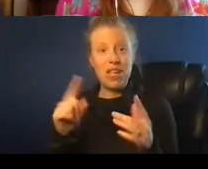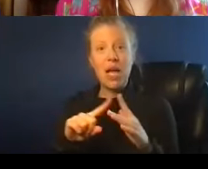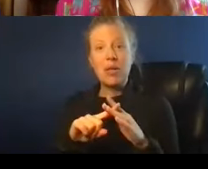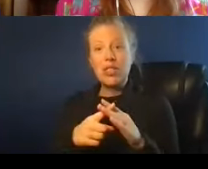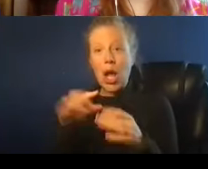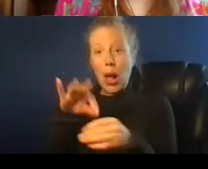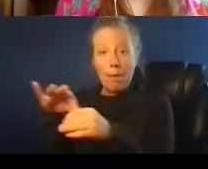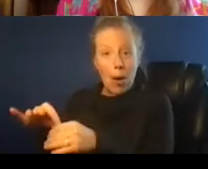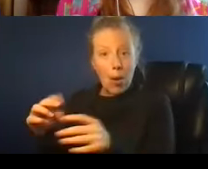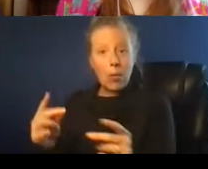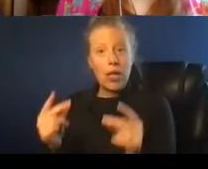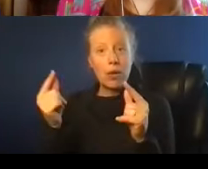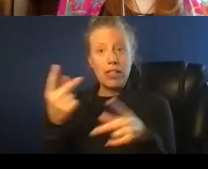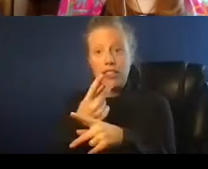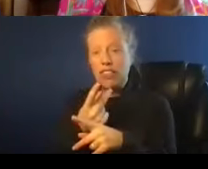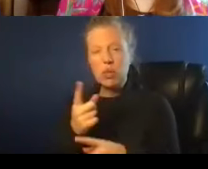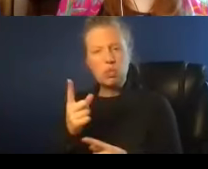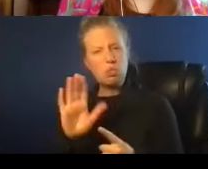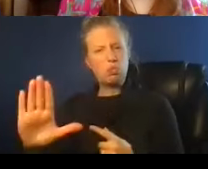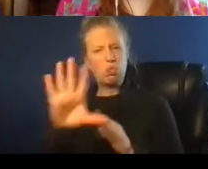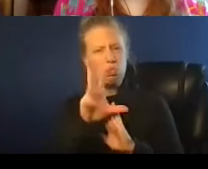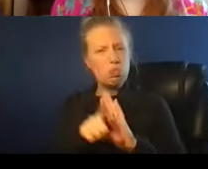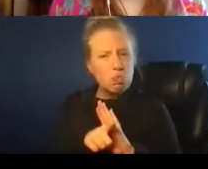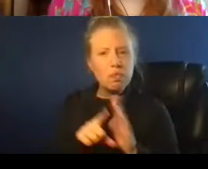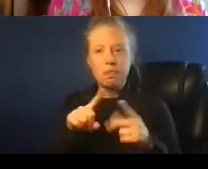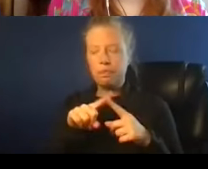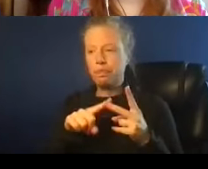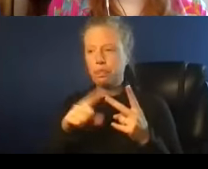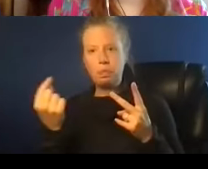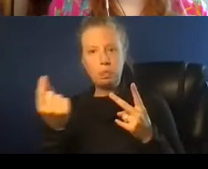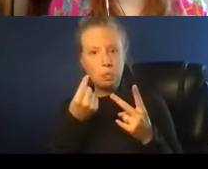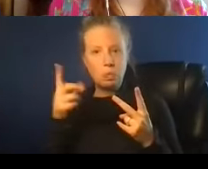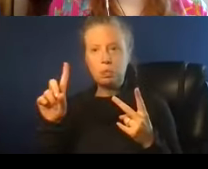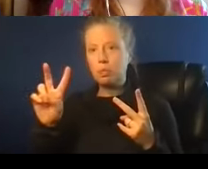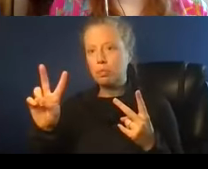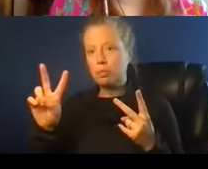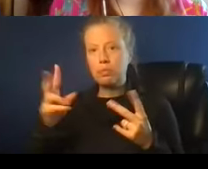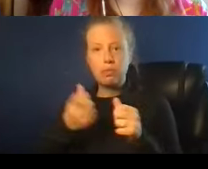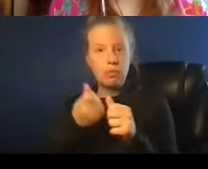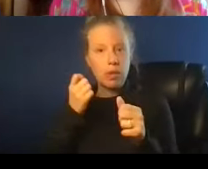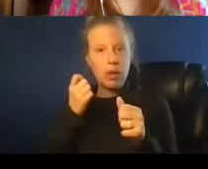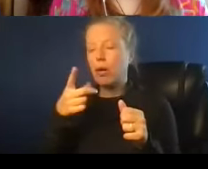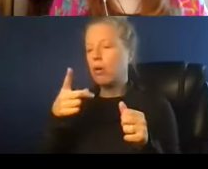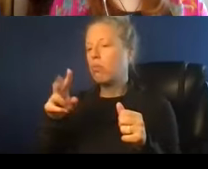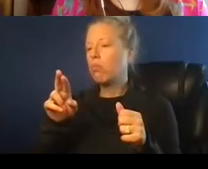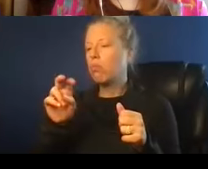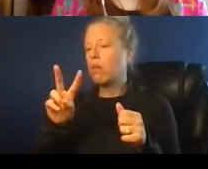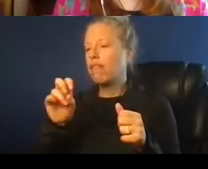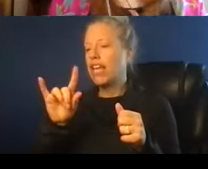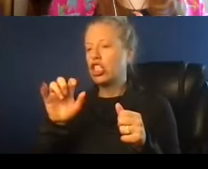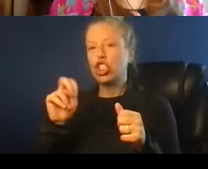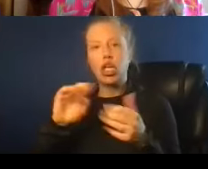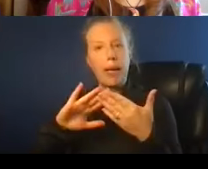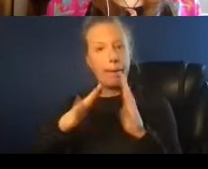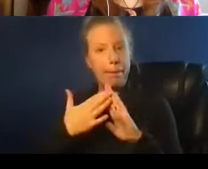real quick to figure out where you're coming from. What's your role in the domestic violence prevention community? And while you answer